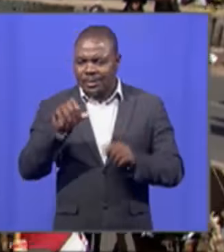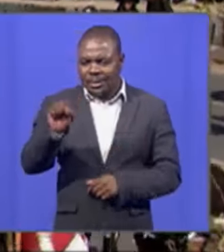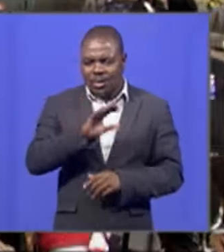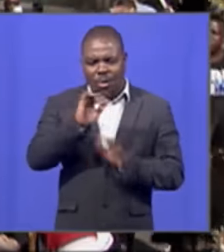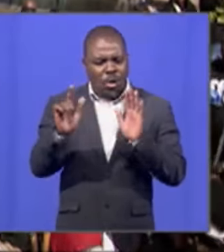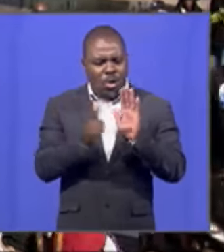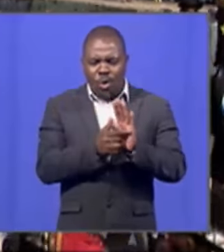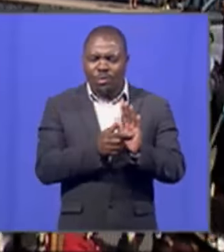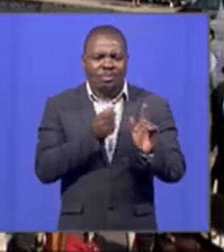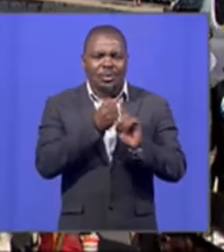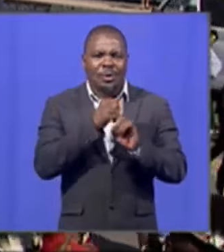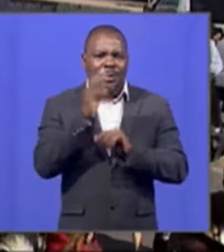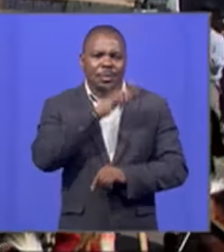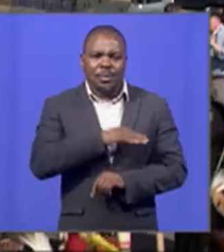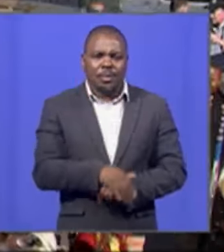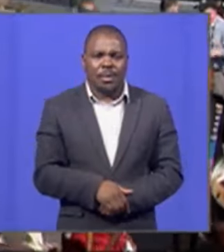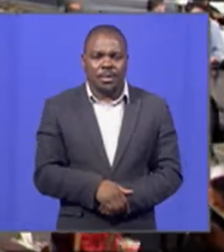being obeyed.